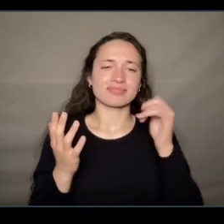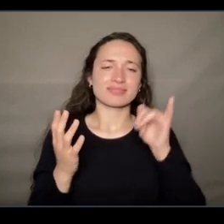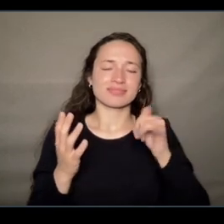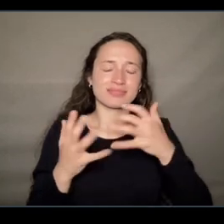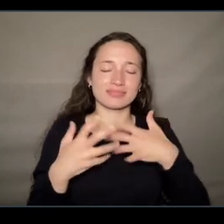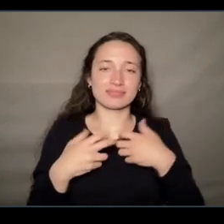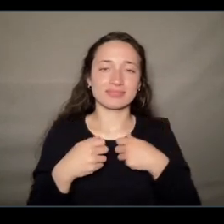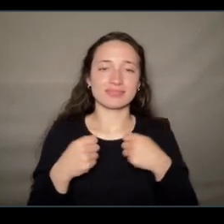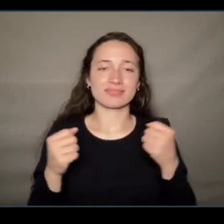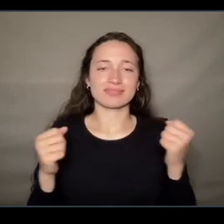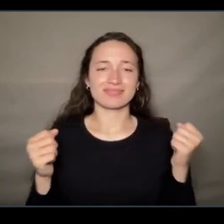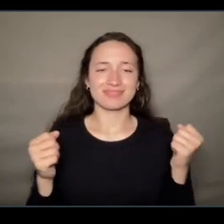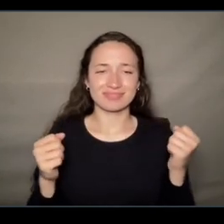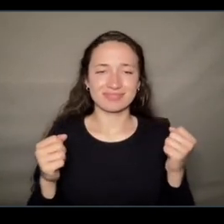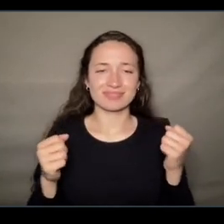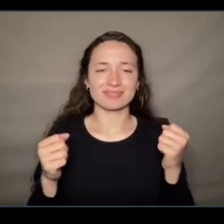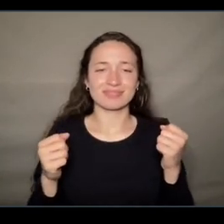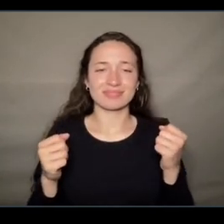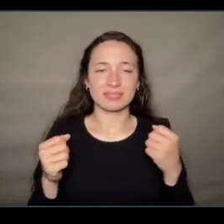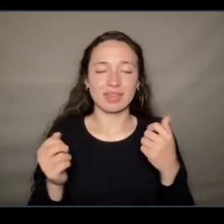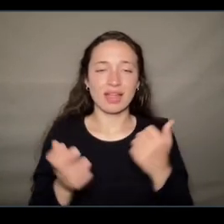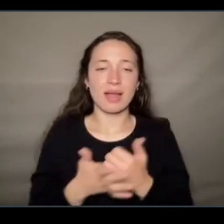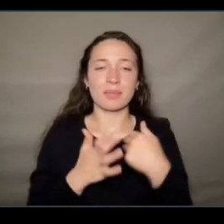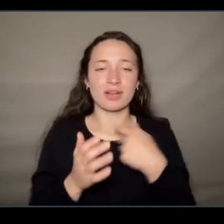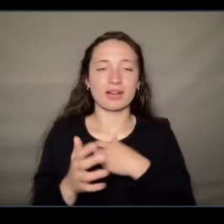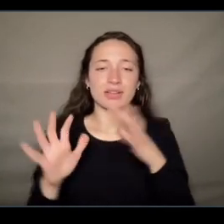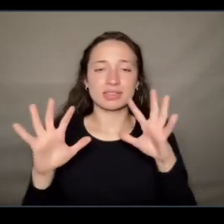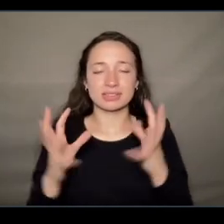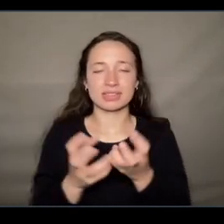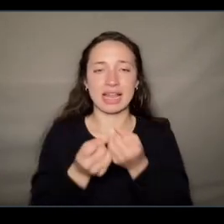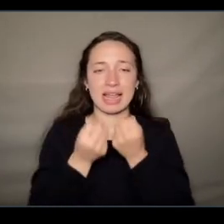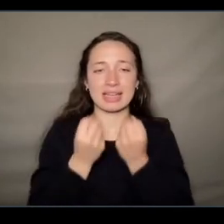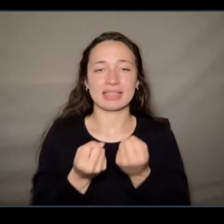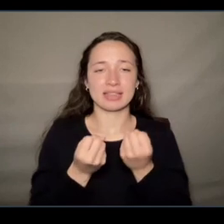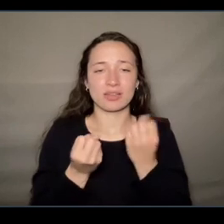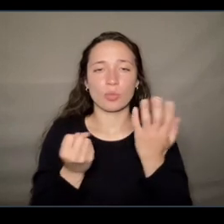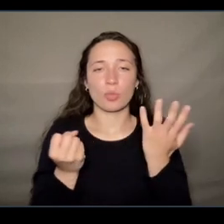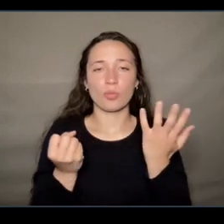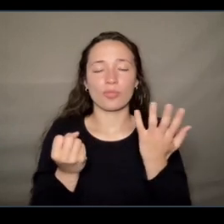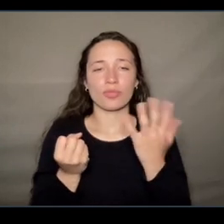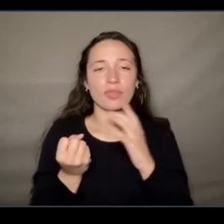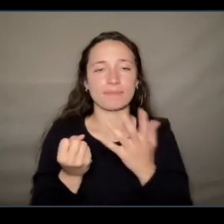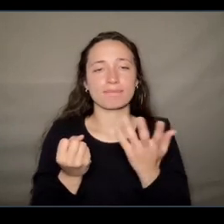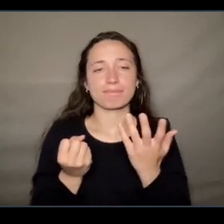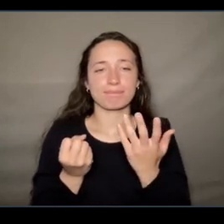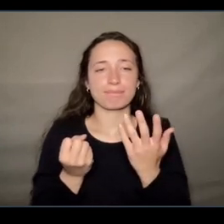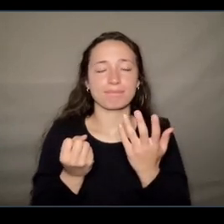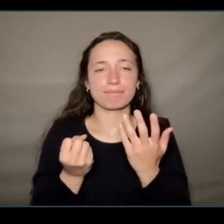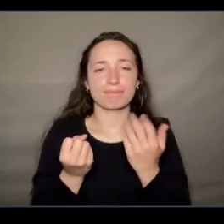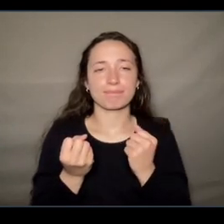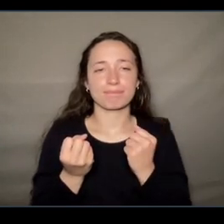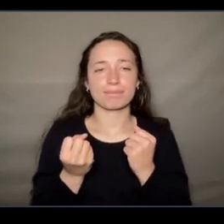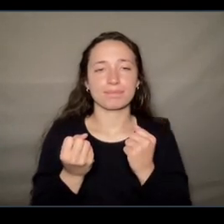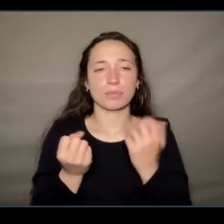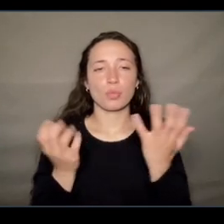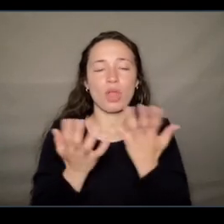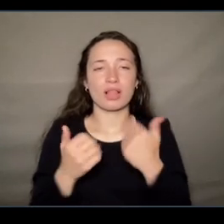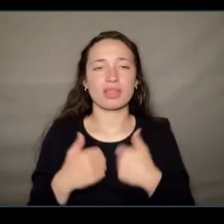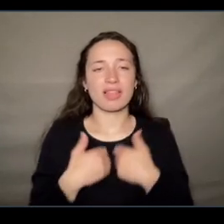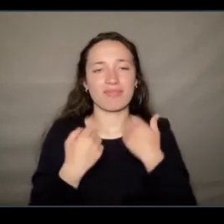it deepens us, the trying, and maybe helps us contain more of what